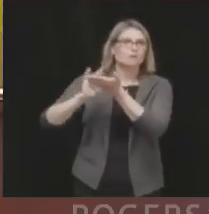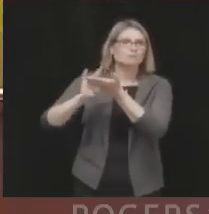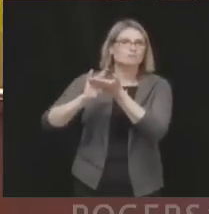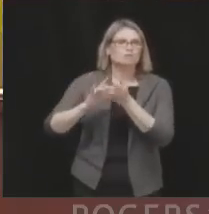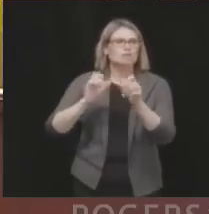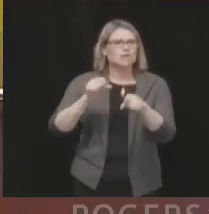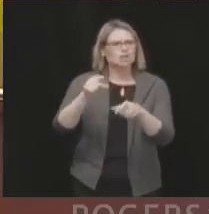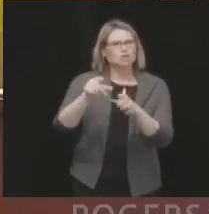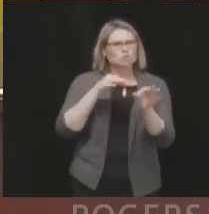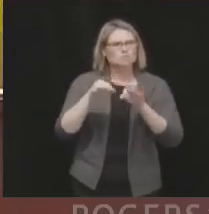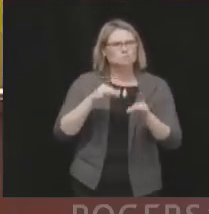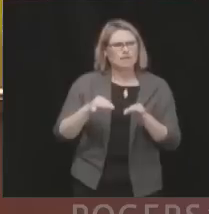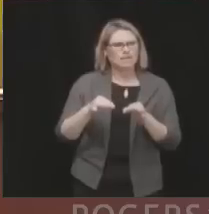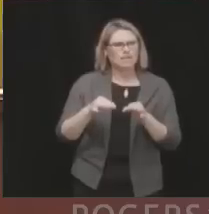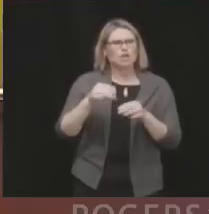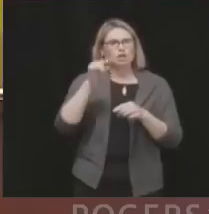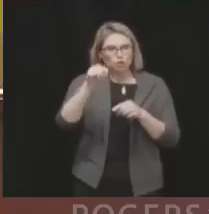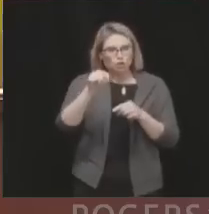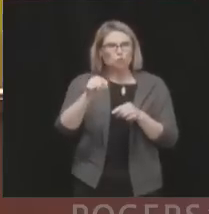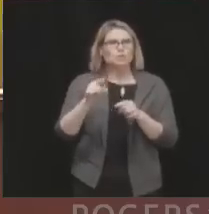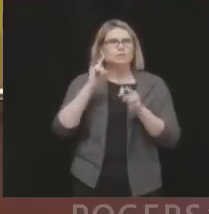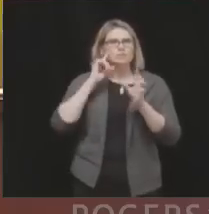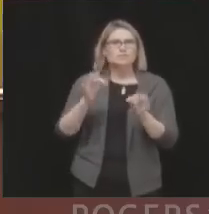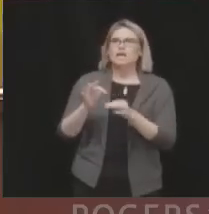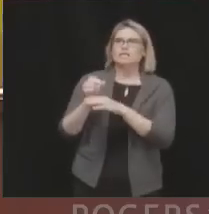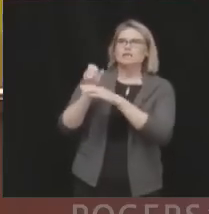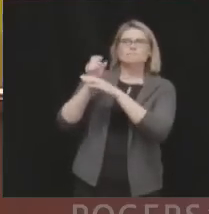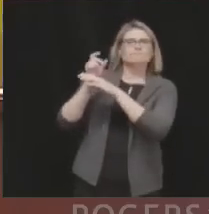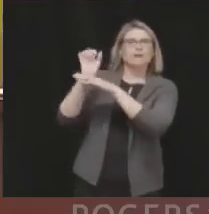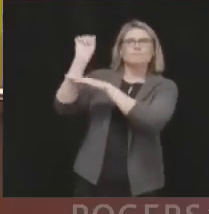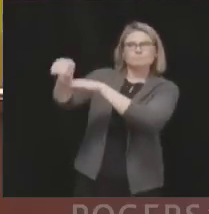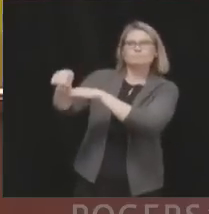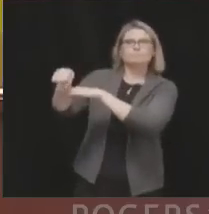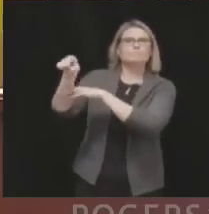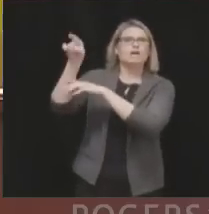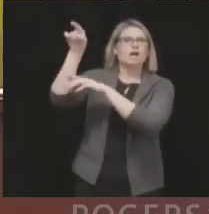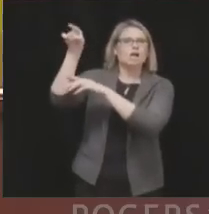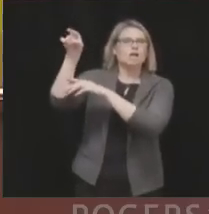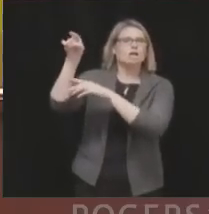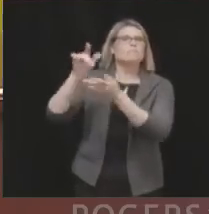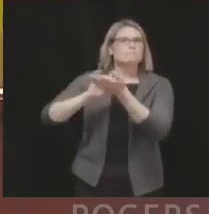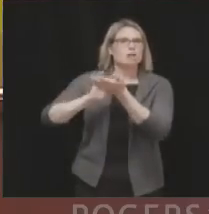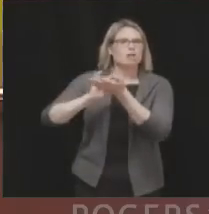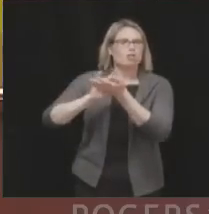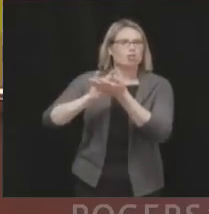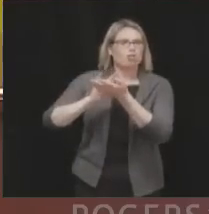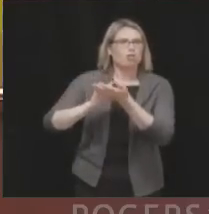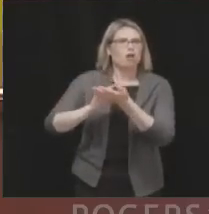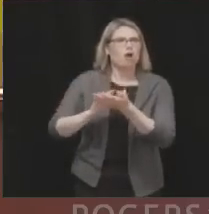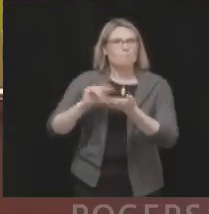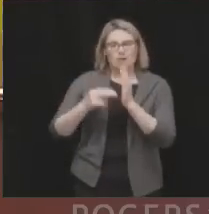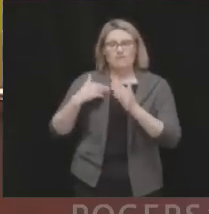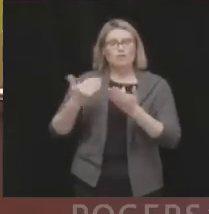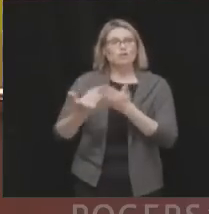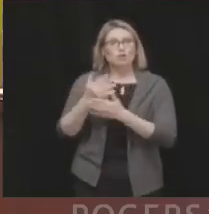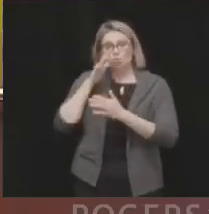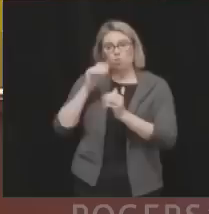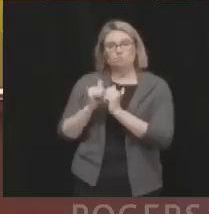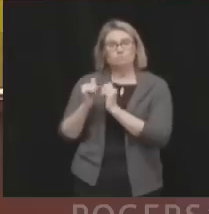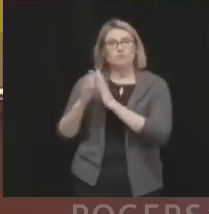hear Dr. Russell's professional opinion on the government's decision and from all the leaders on the podium.